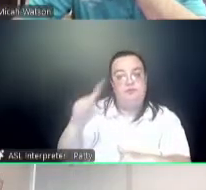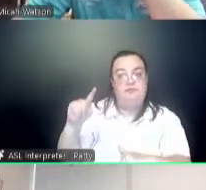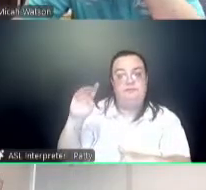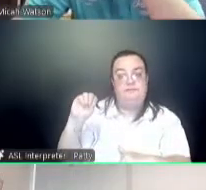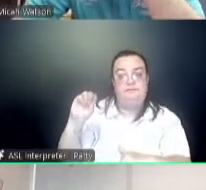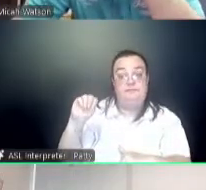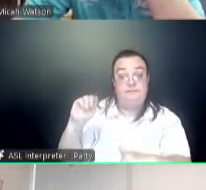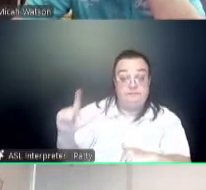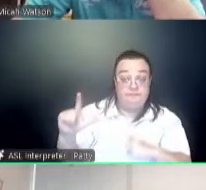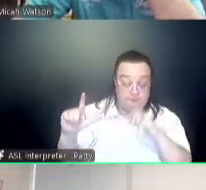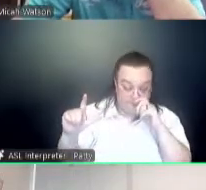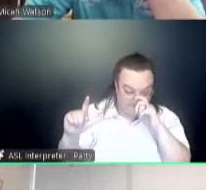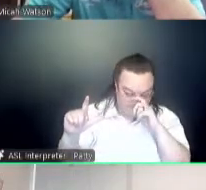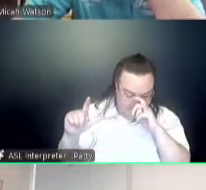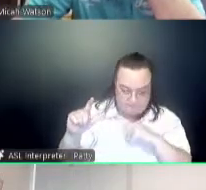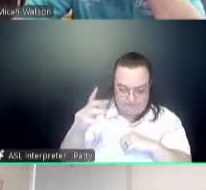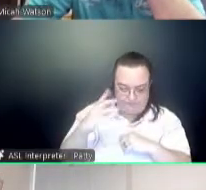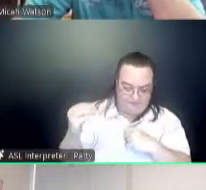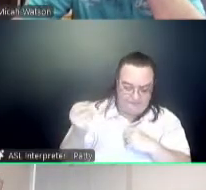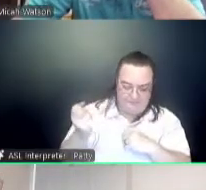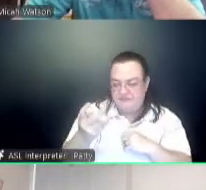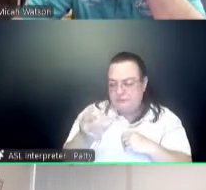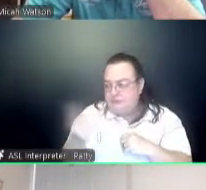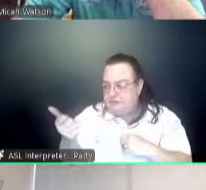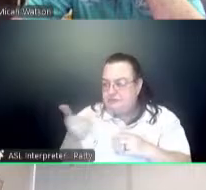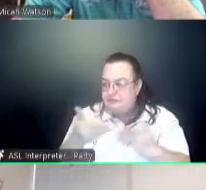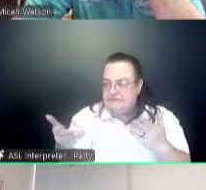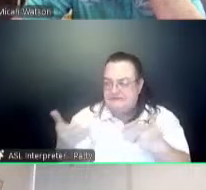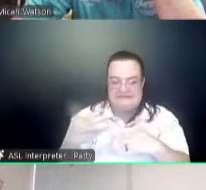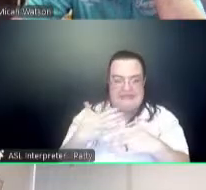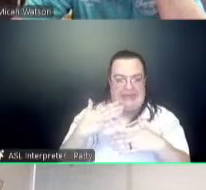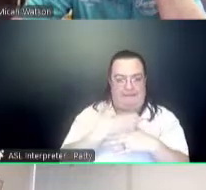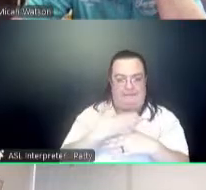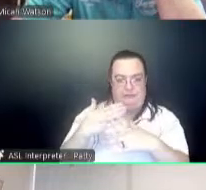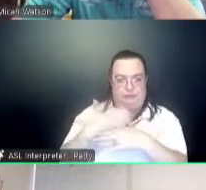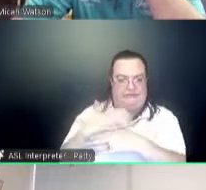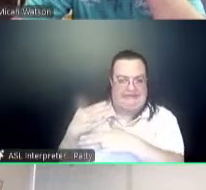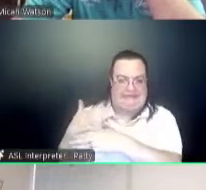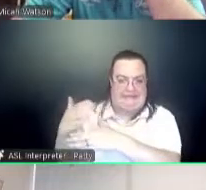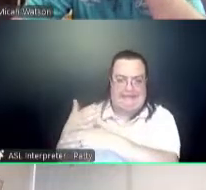MML and a few other things in between.